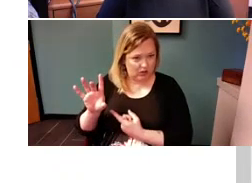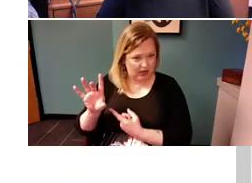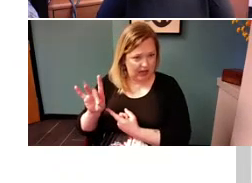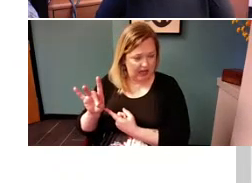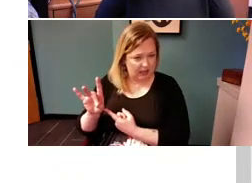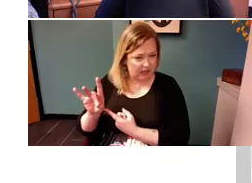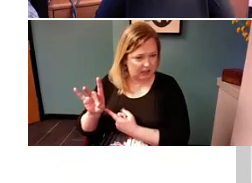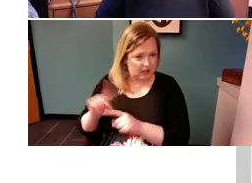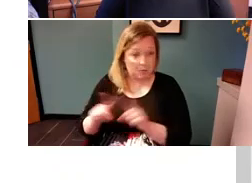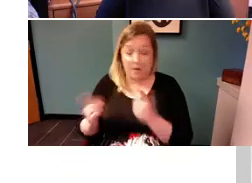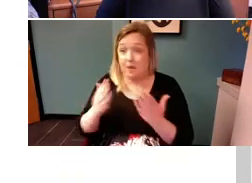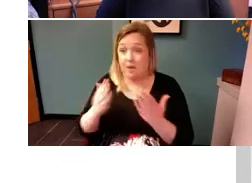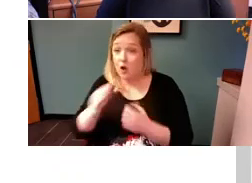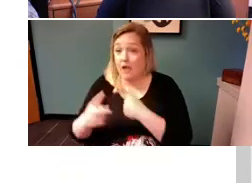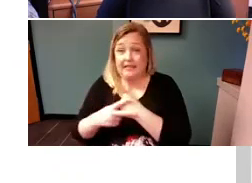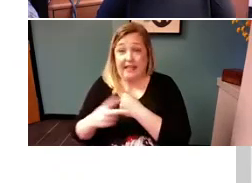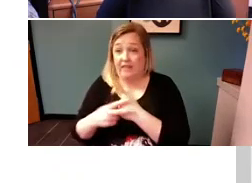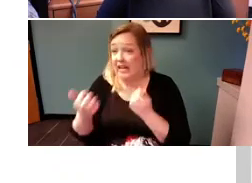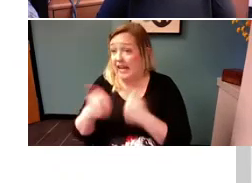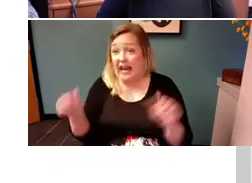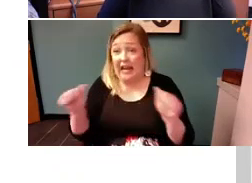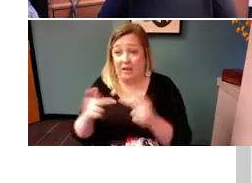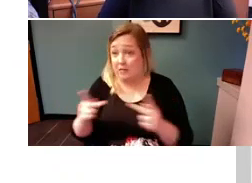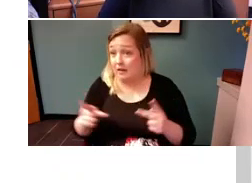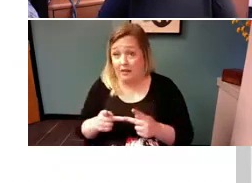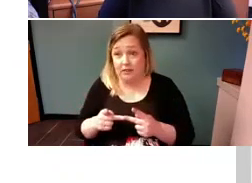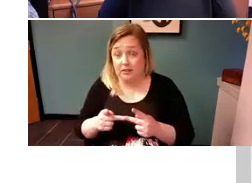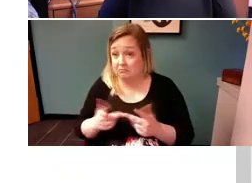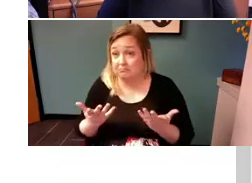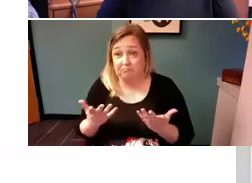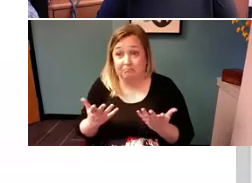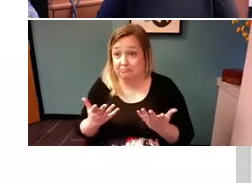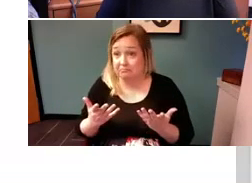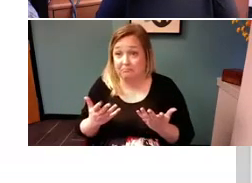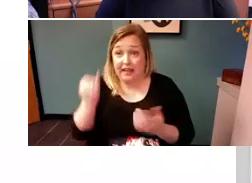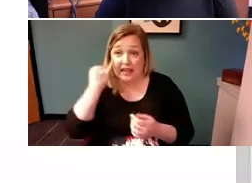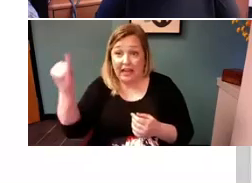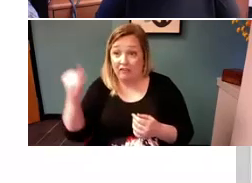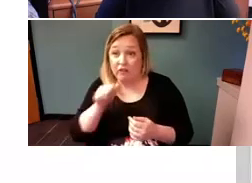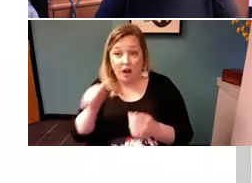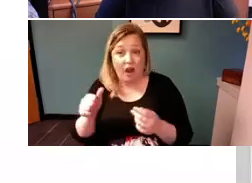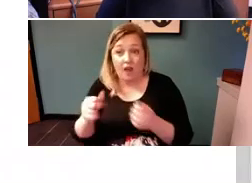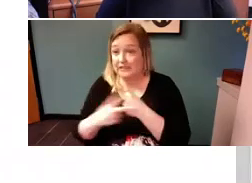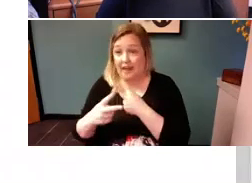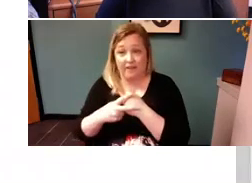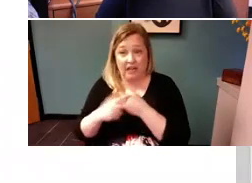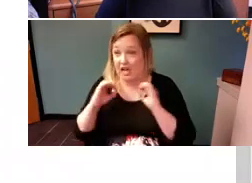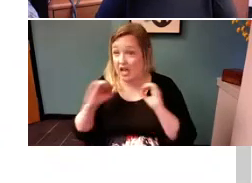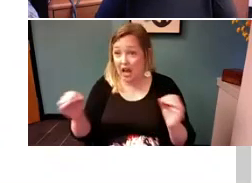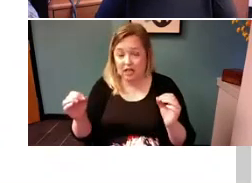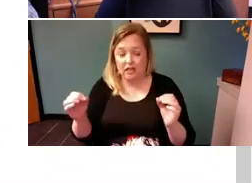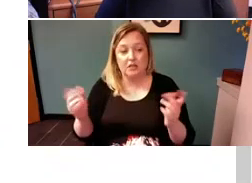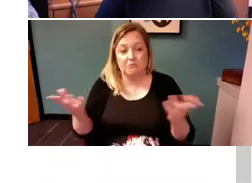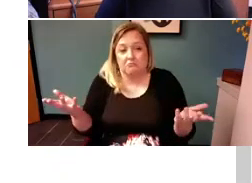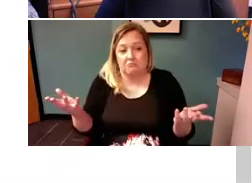anywhere, right? If we are not saving it anywhere, what, and let's say that we had